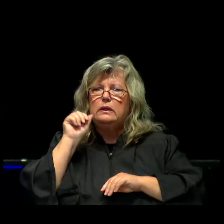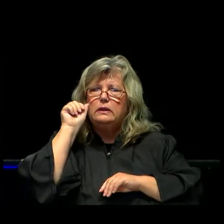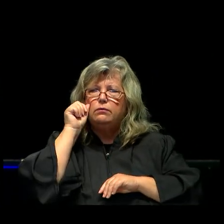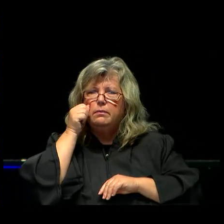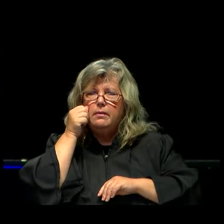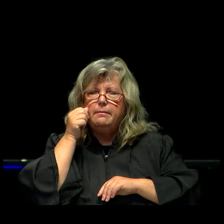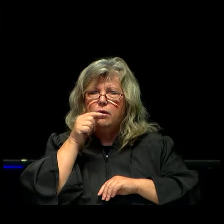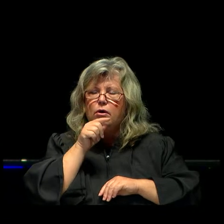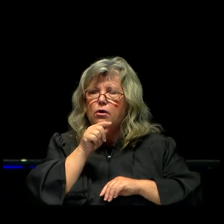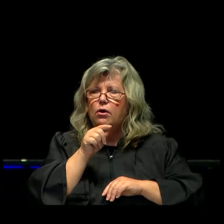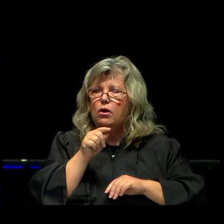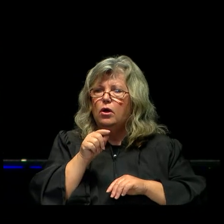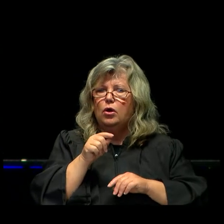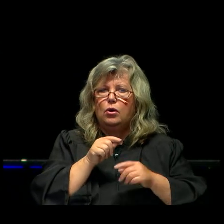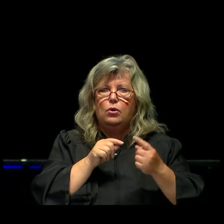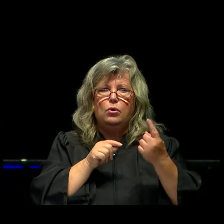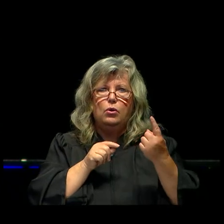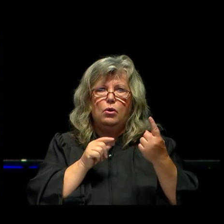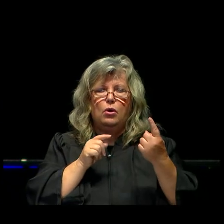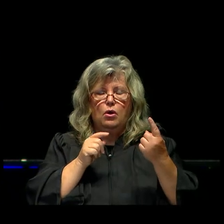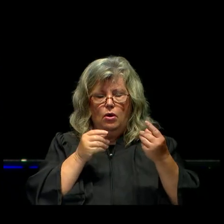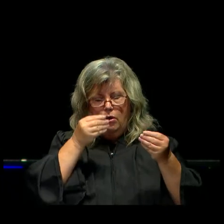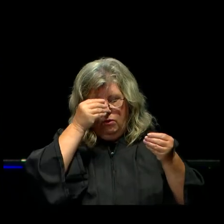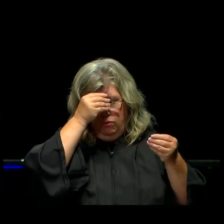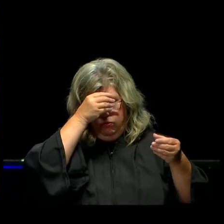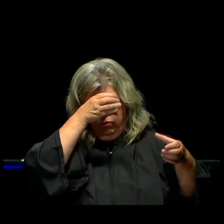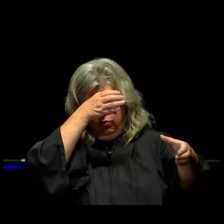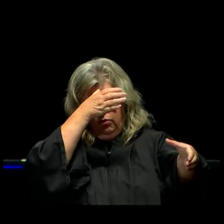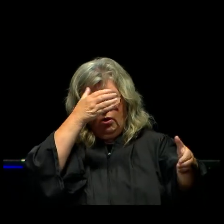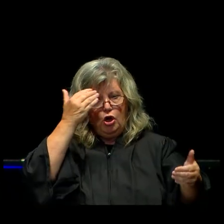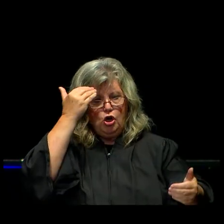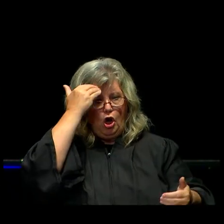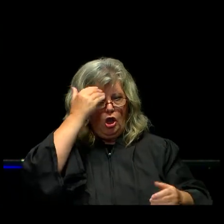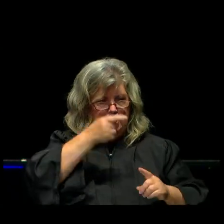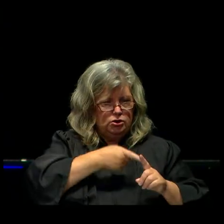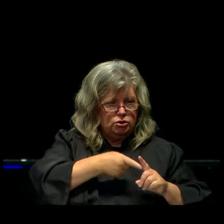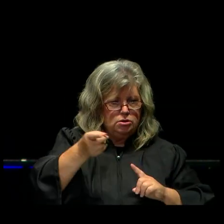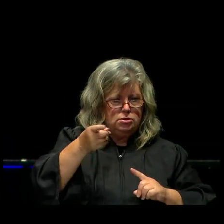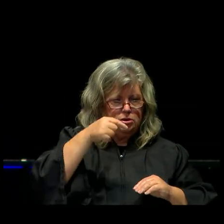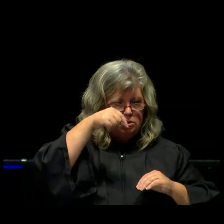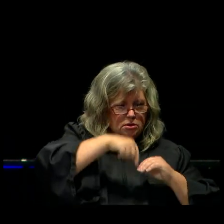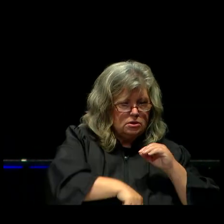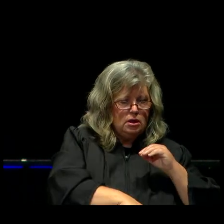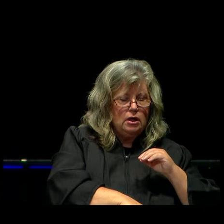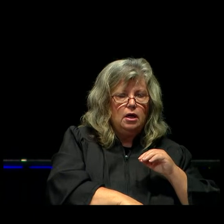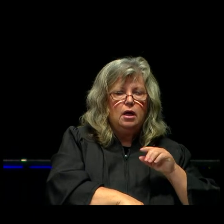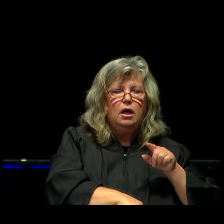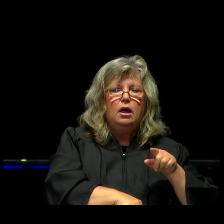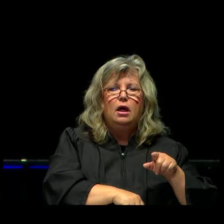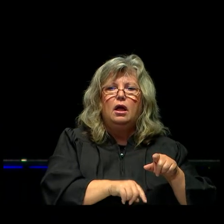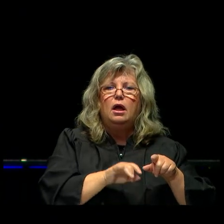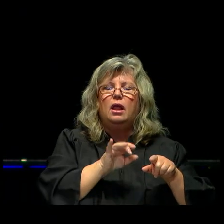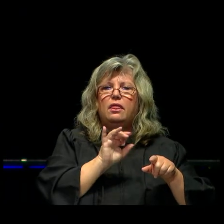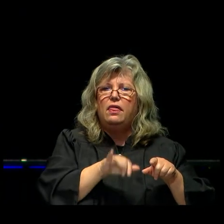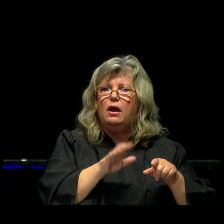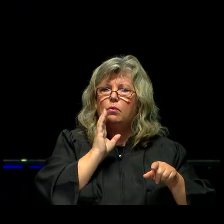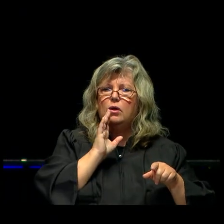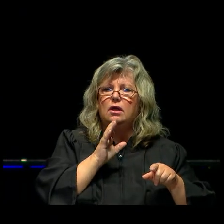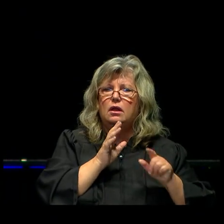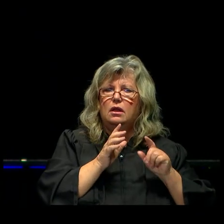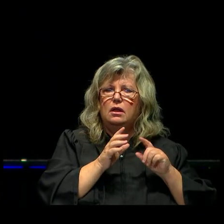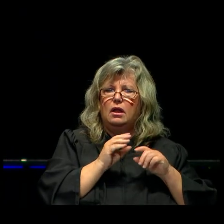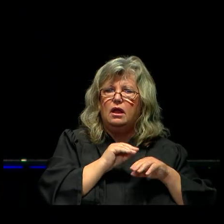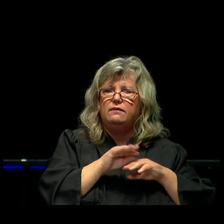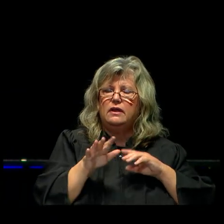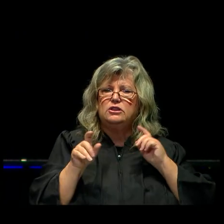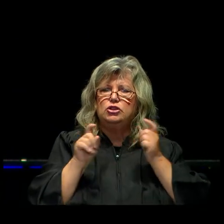this entity of knowledge of around your specialization. That's going to change, and how you interact with